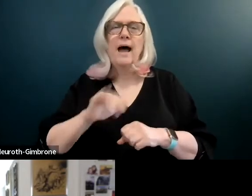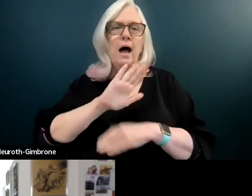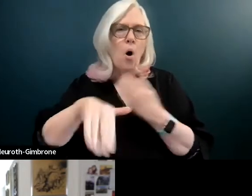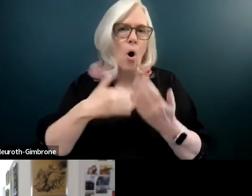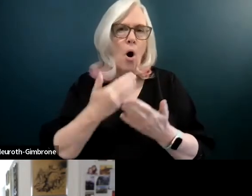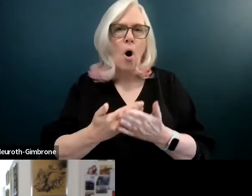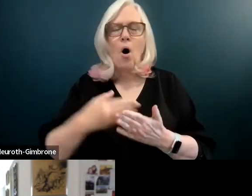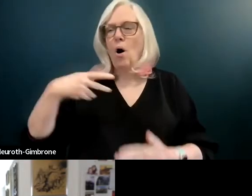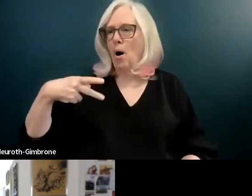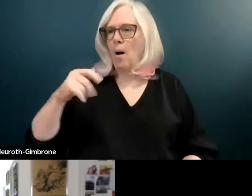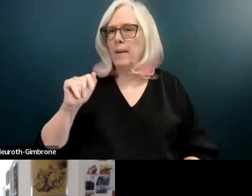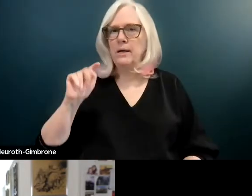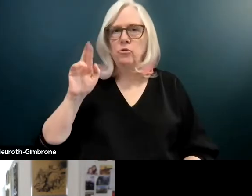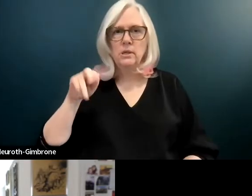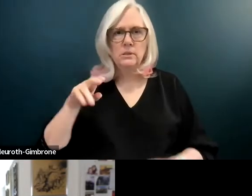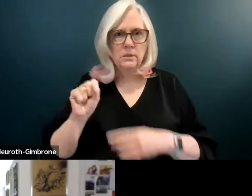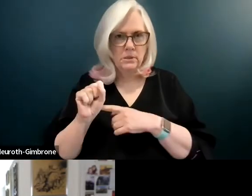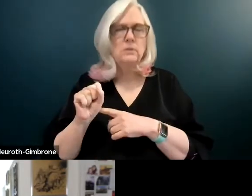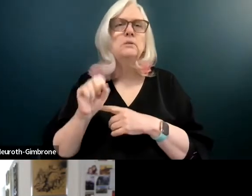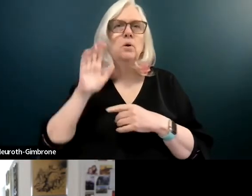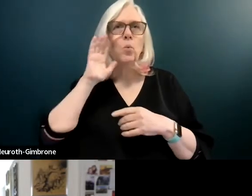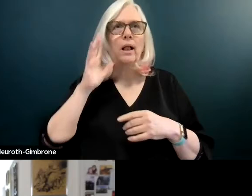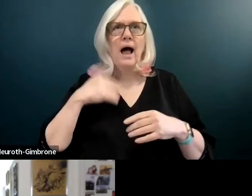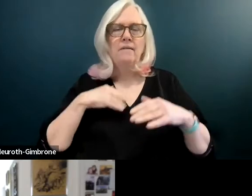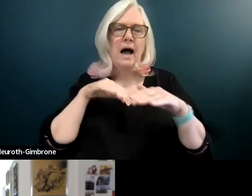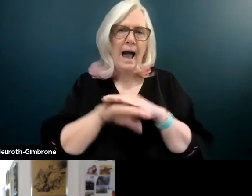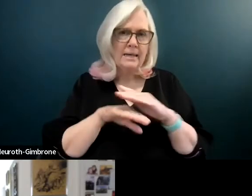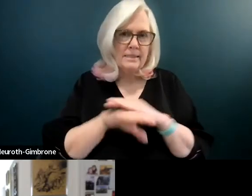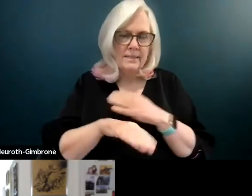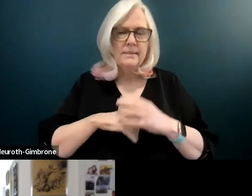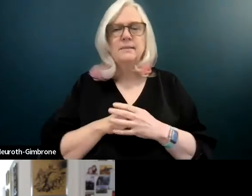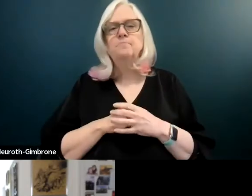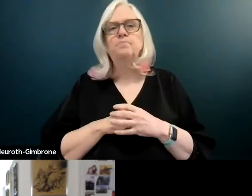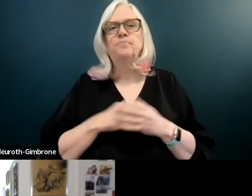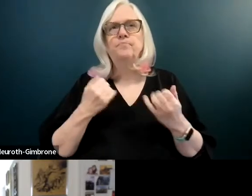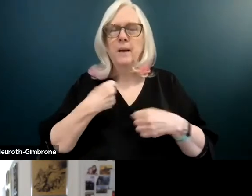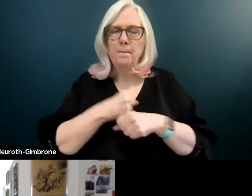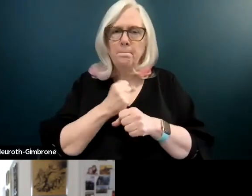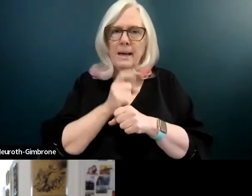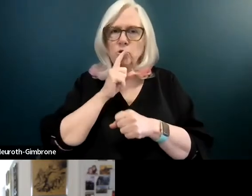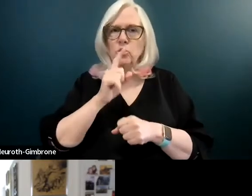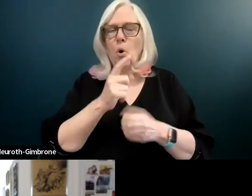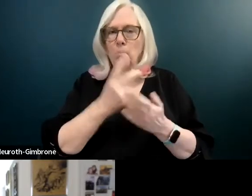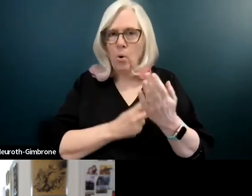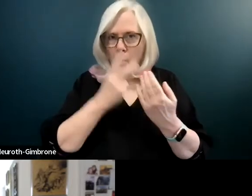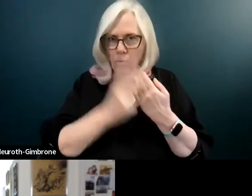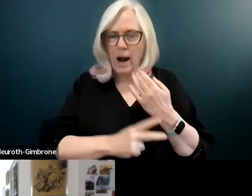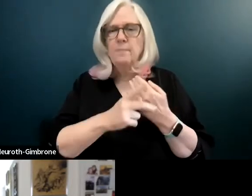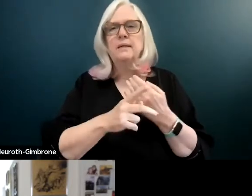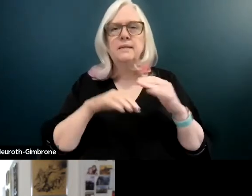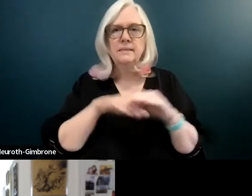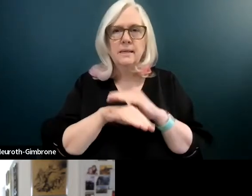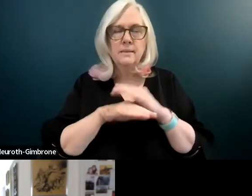part of the answer is making sure your programming is accessible For example, if you're showing a movie in